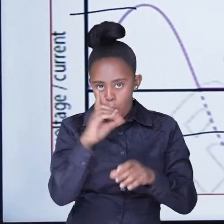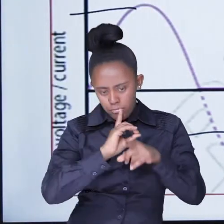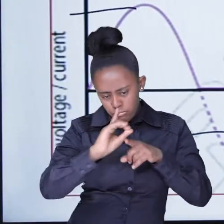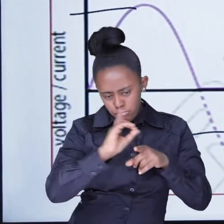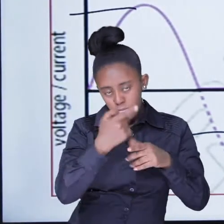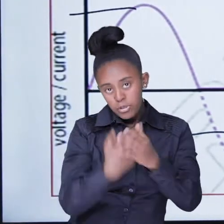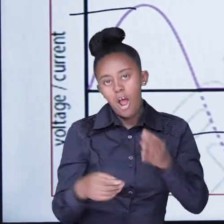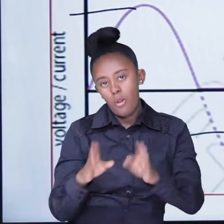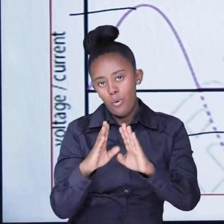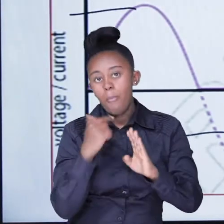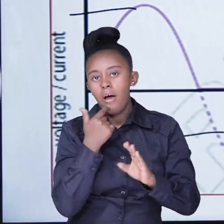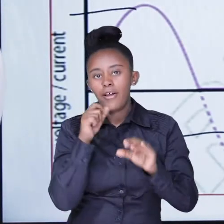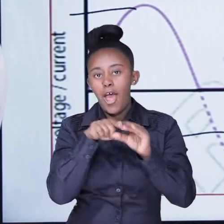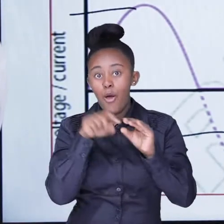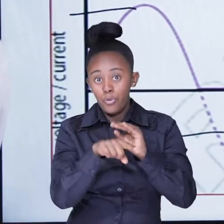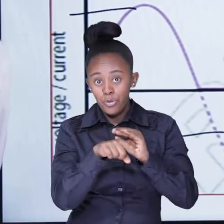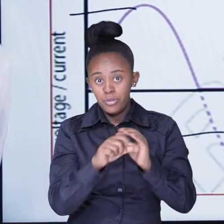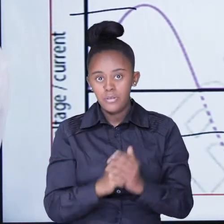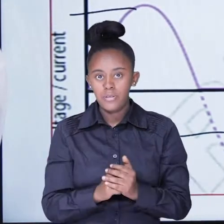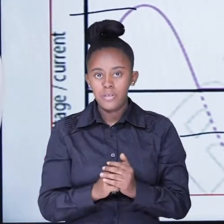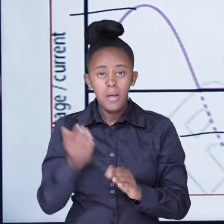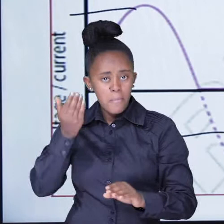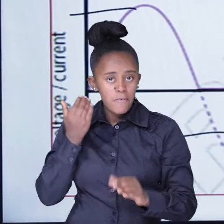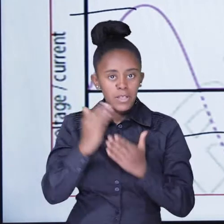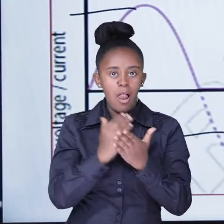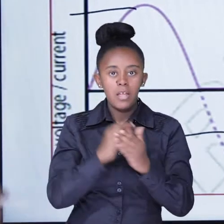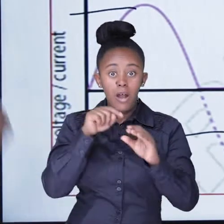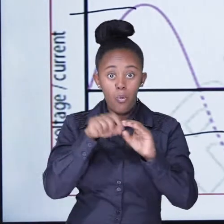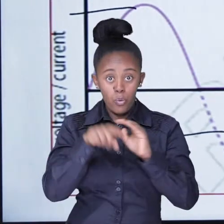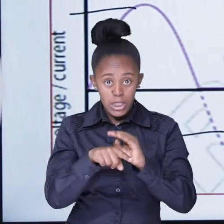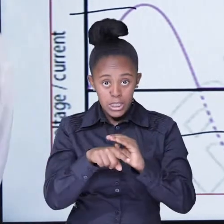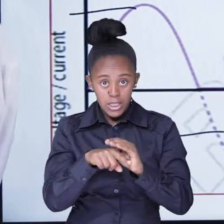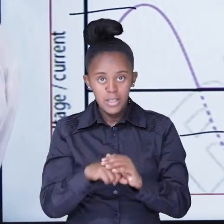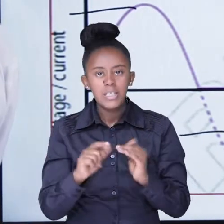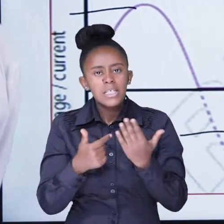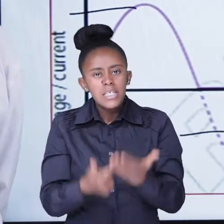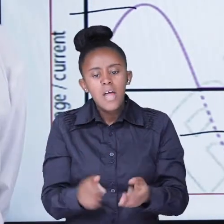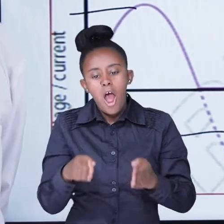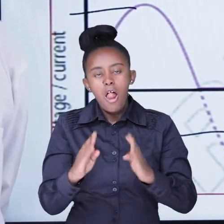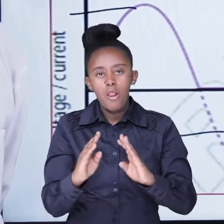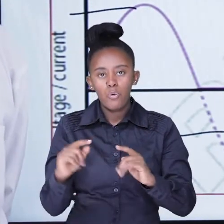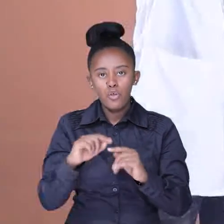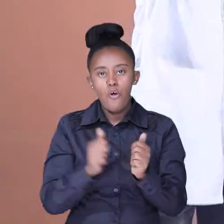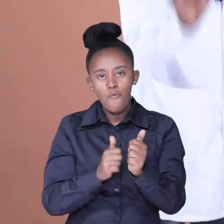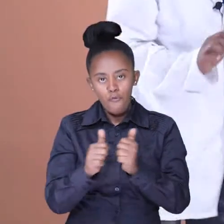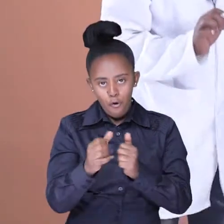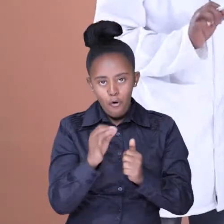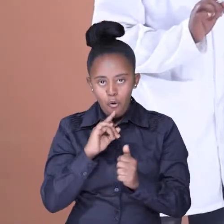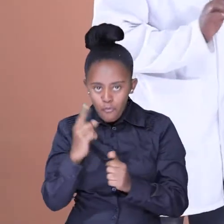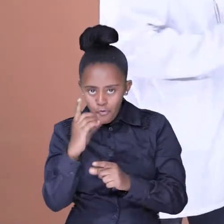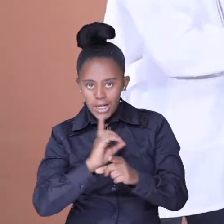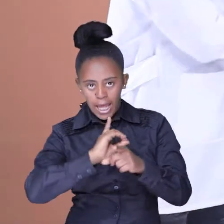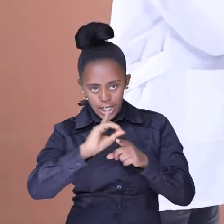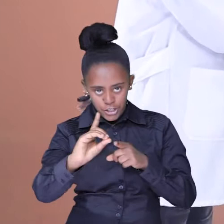direction. This is what we have seen in previous class. Since it allows the flow of current in one